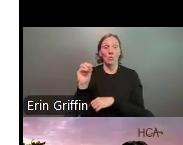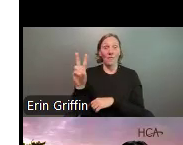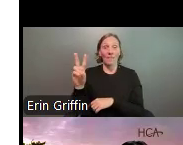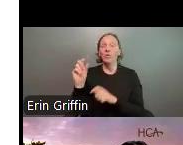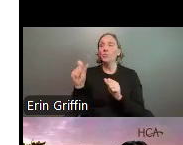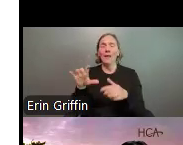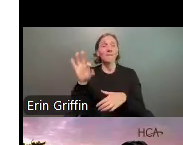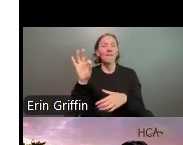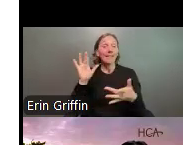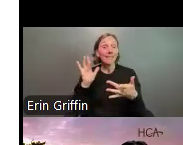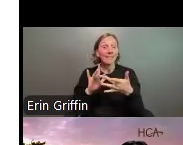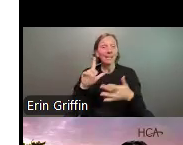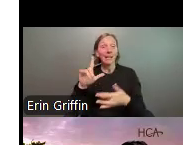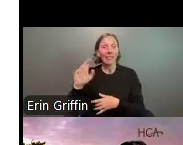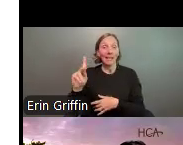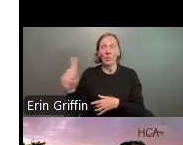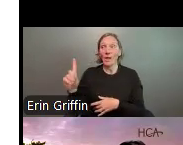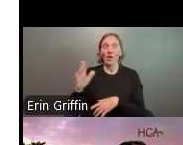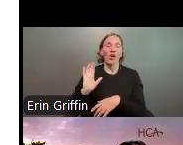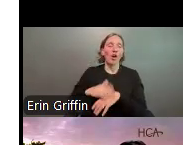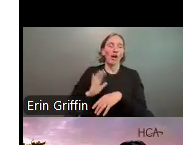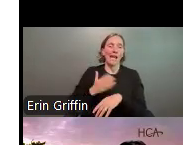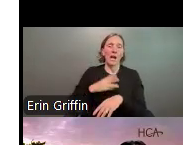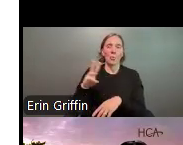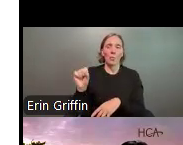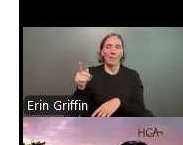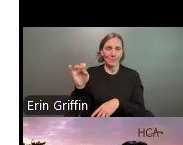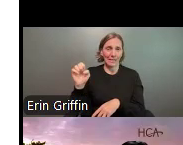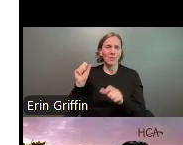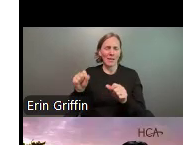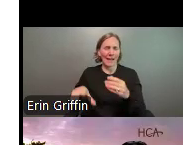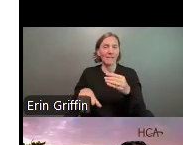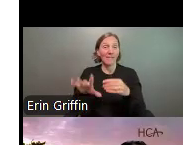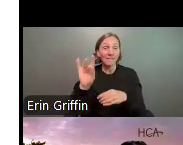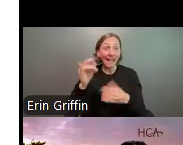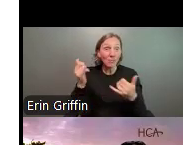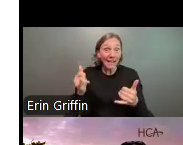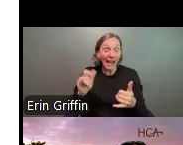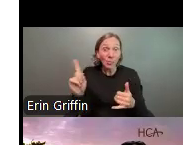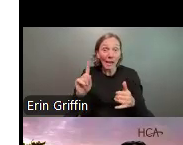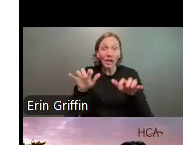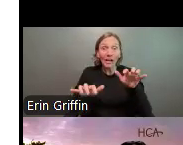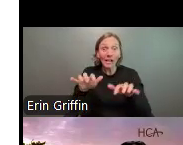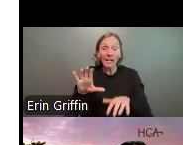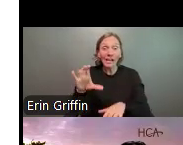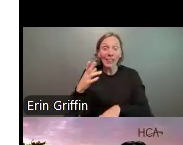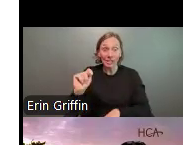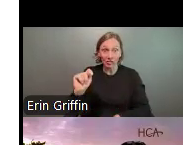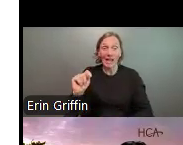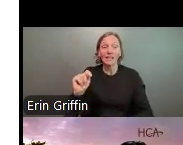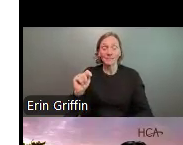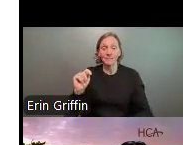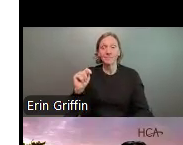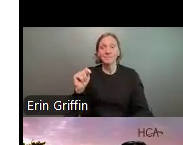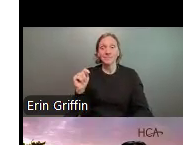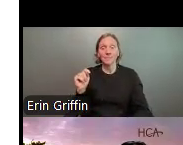webinars on our webpage, and I think someone's putting that into the chat right now. They are available in